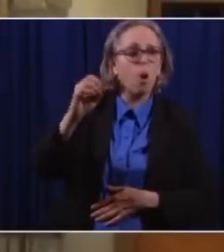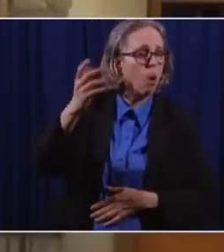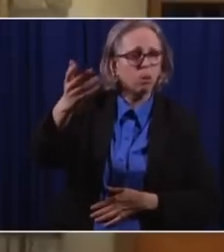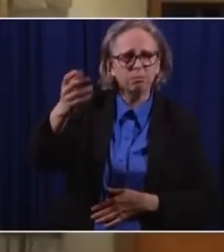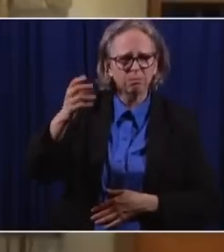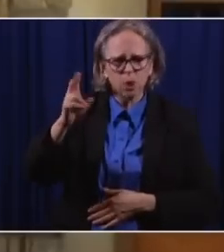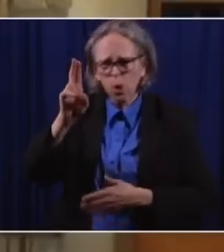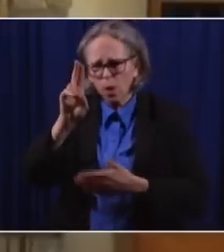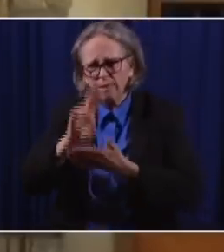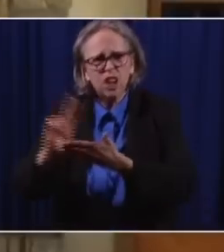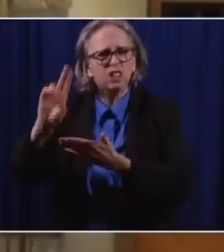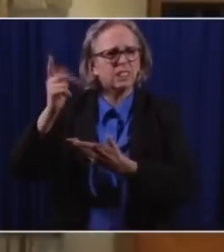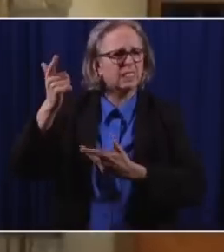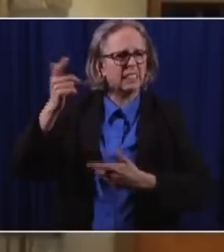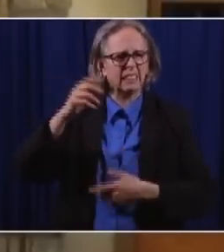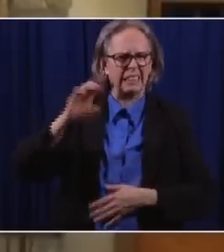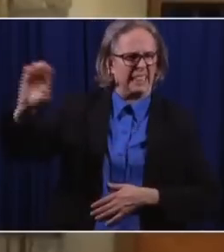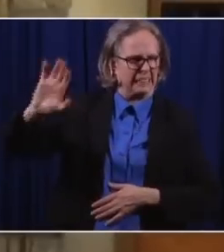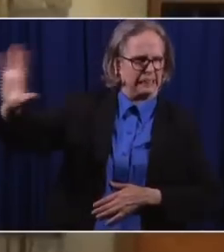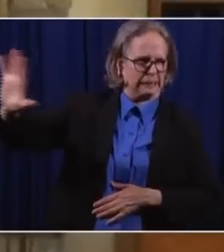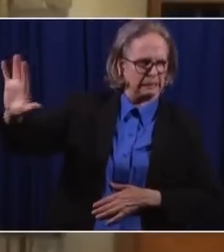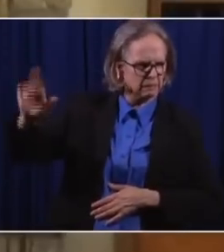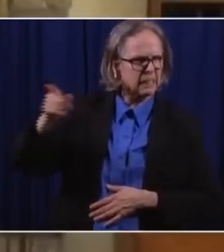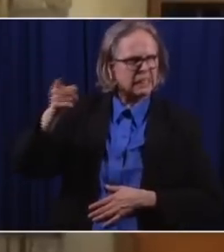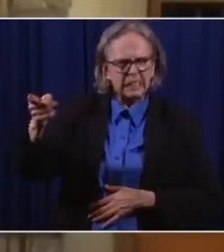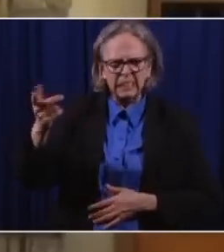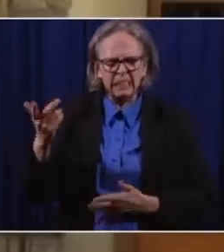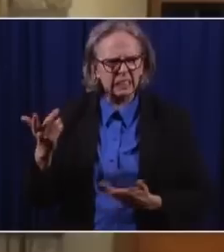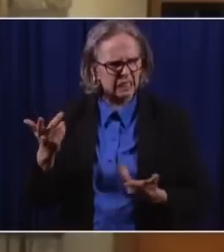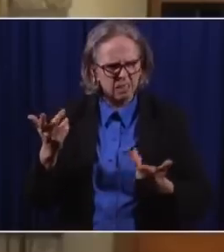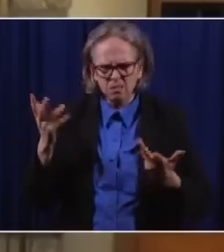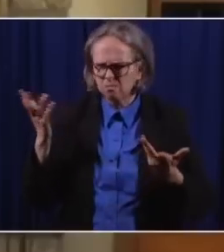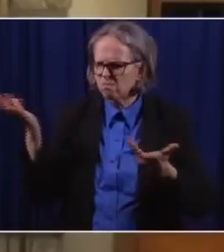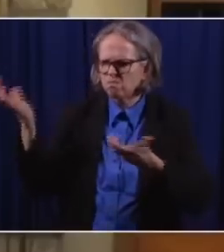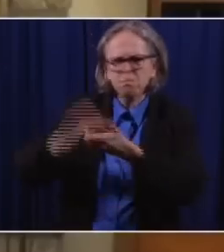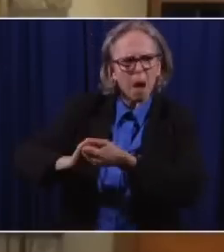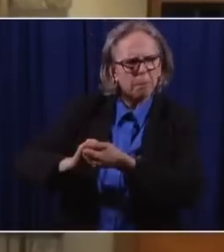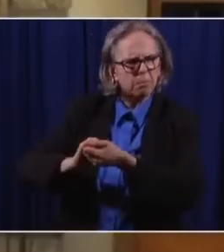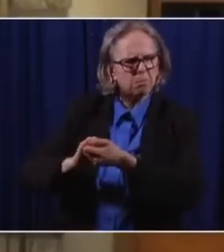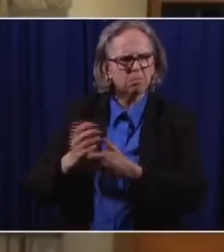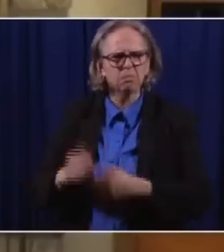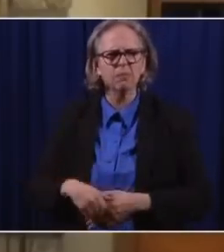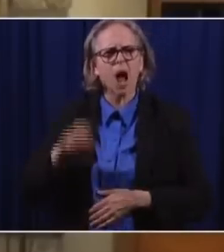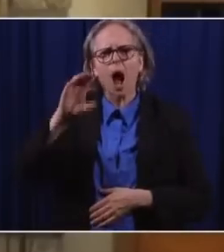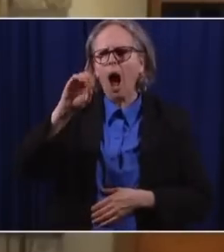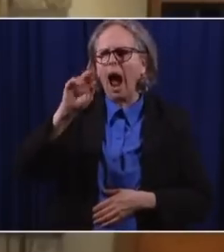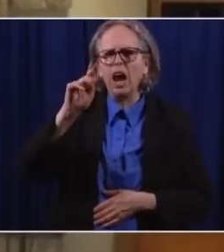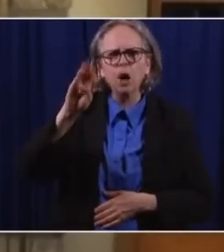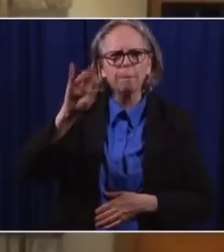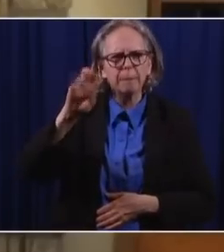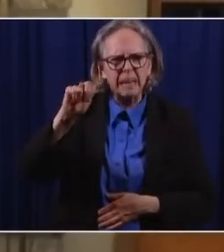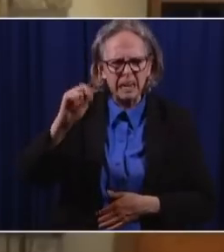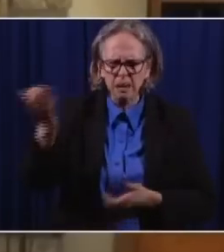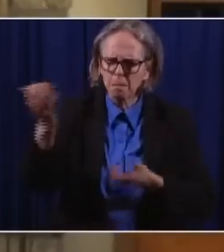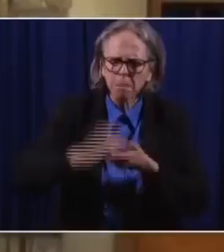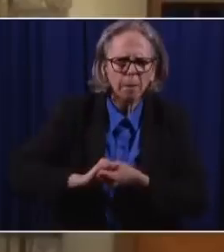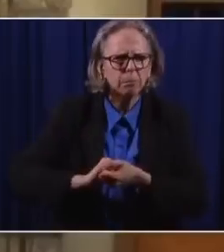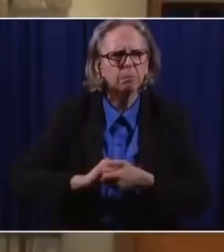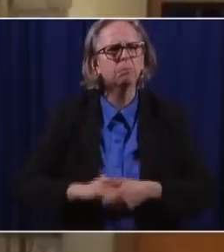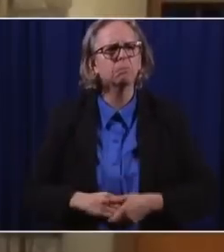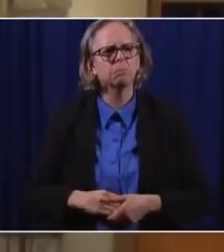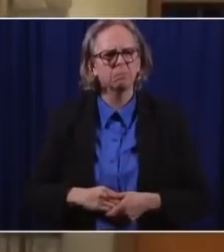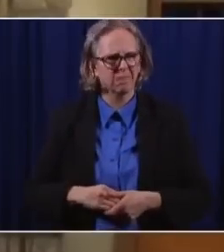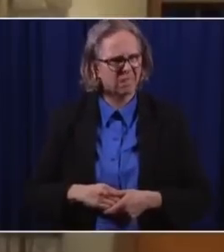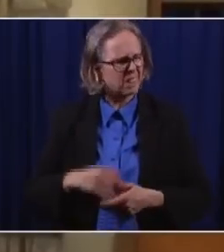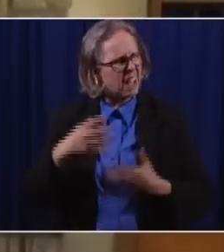is a nursing education partnership with Otterbein University, and the Physician Diversity Scholars Program, which